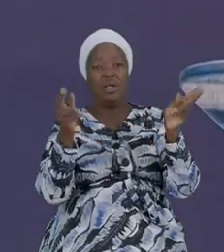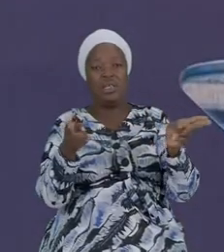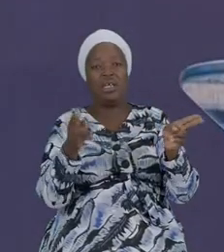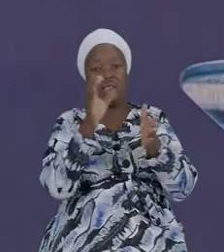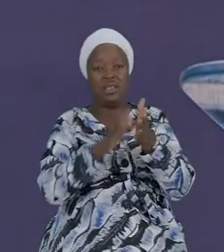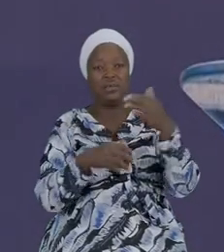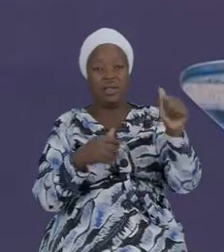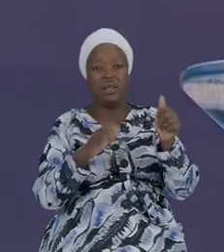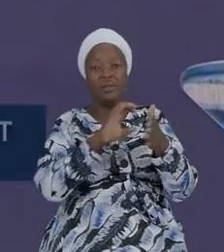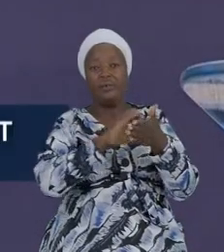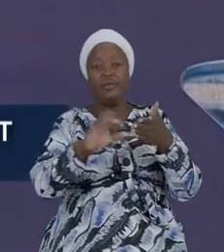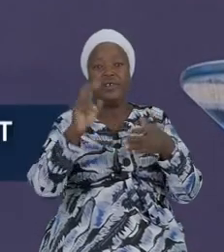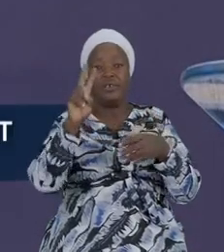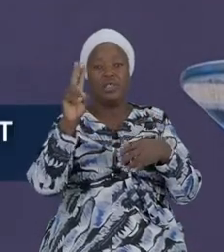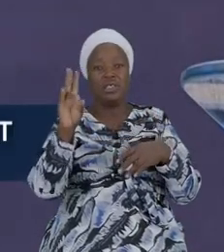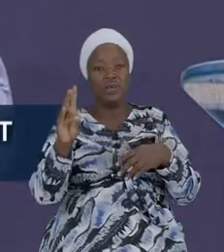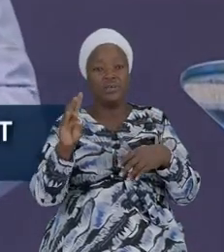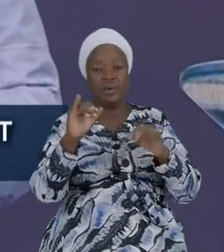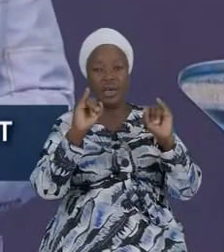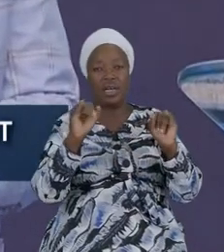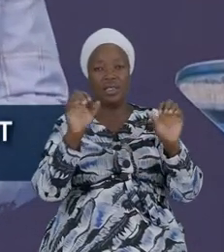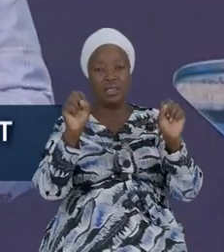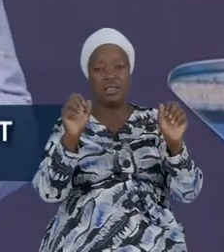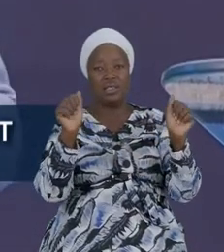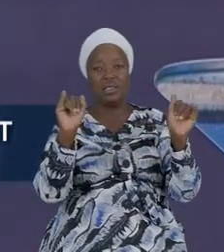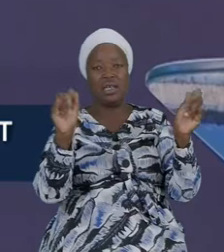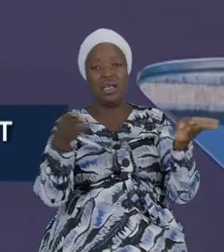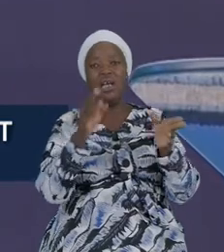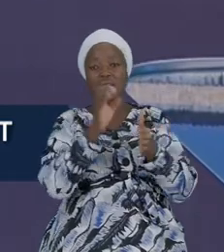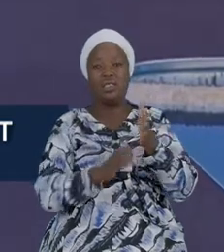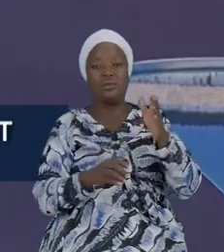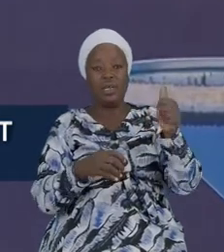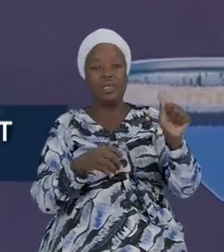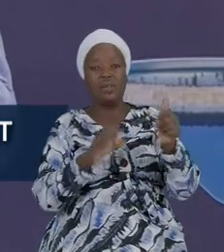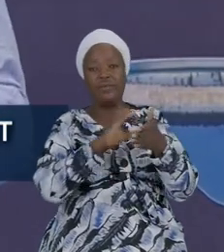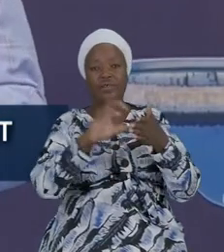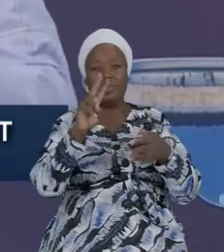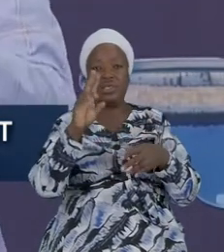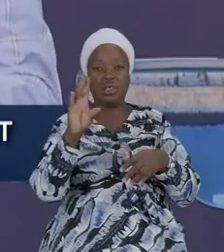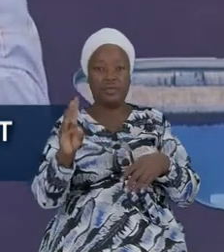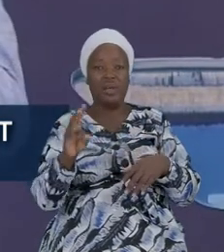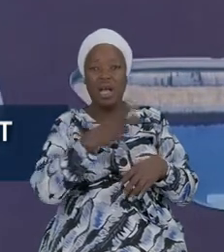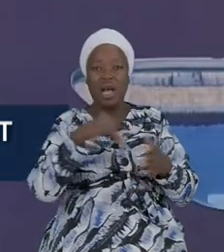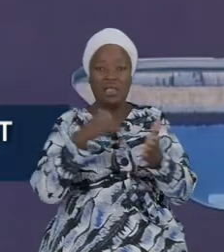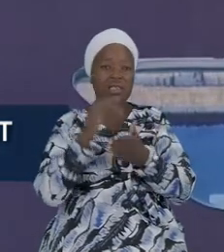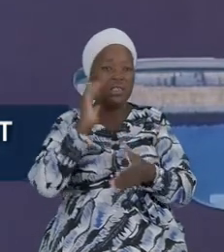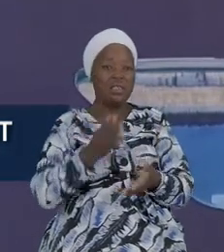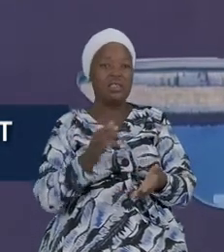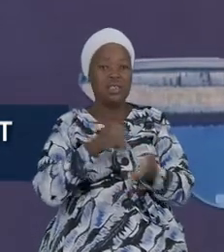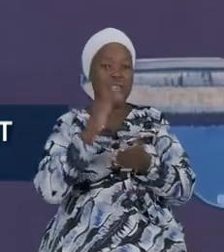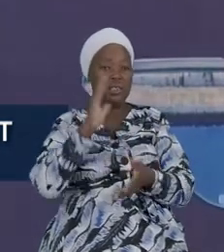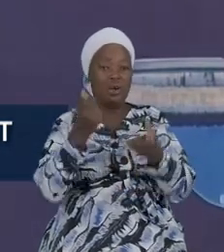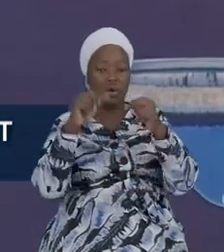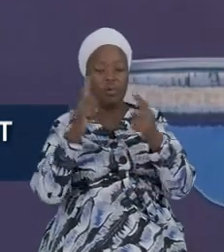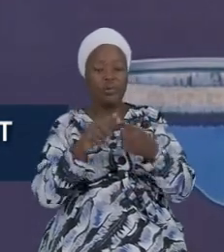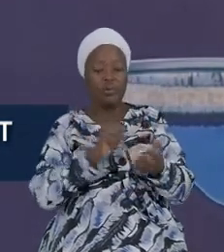verse 27. Isaiah chapter 10, verse 27. And it shall come to pass in